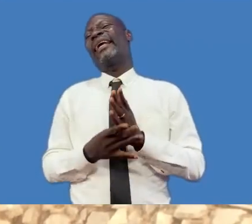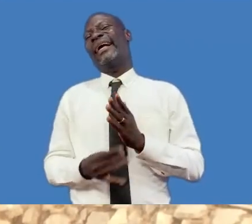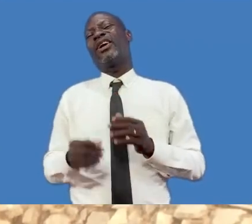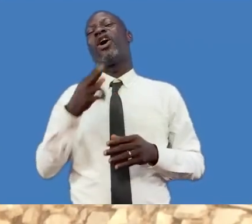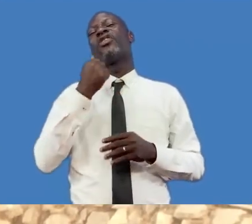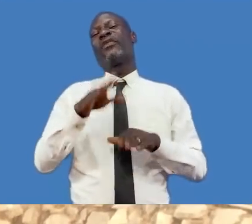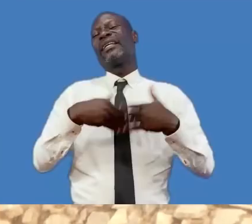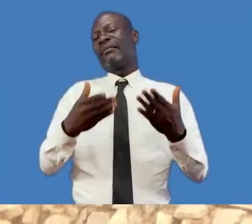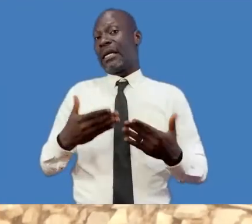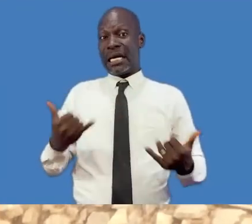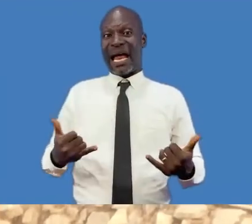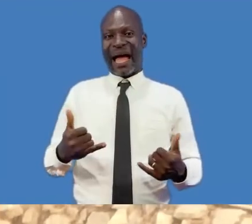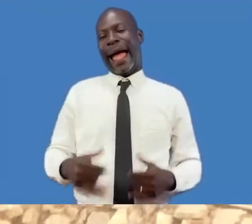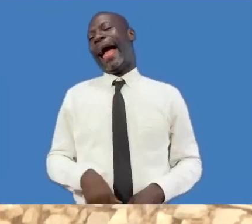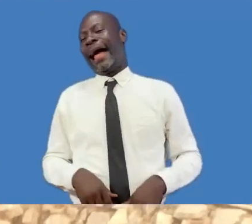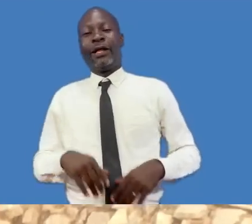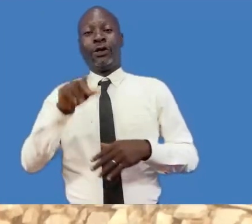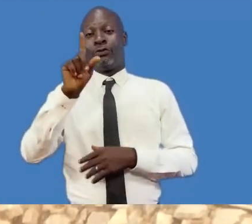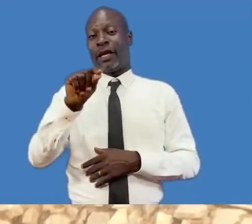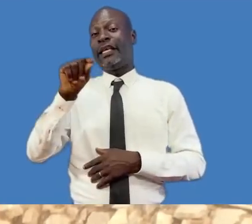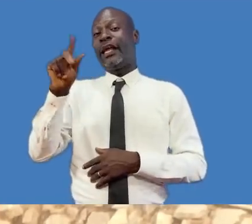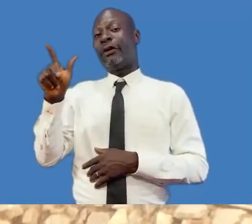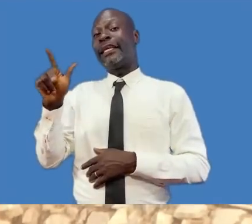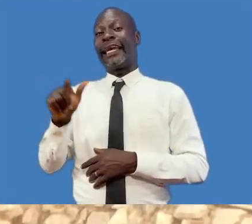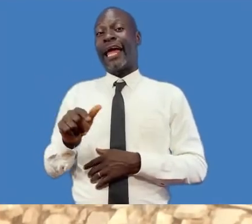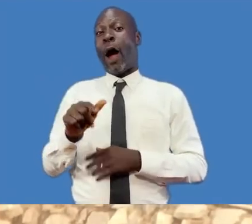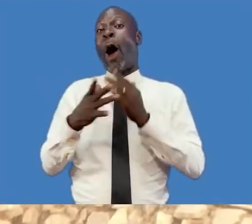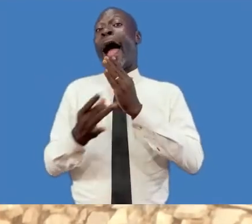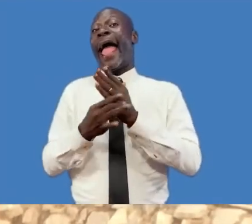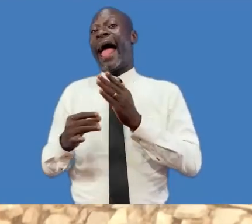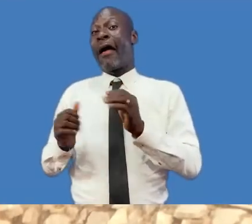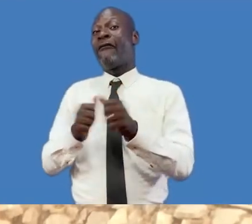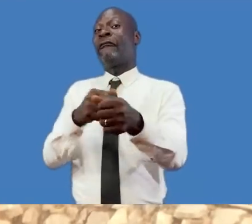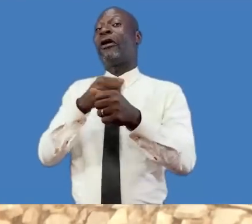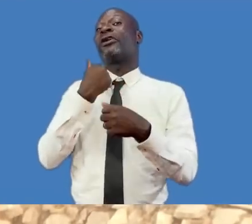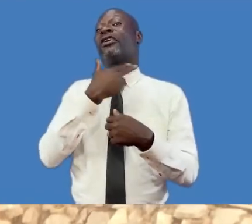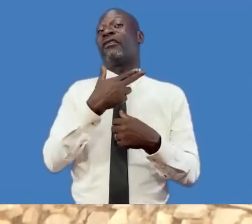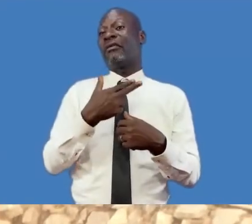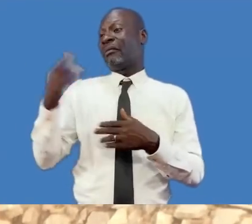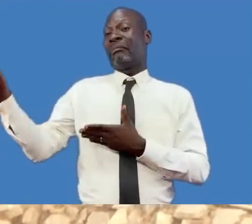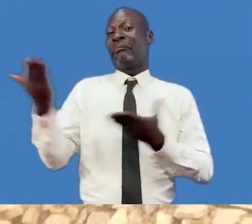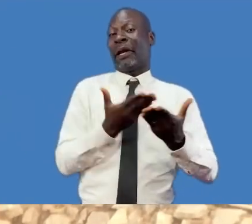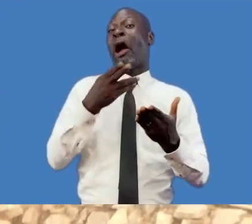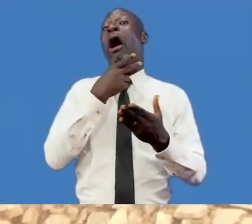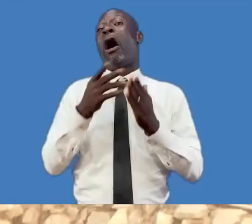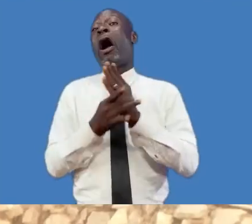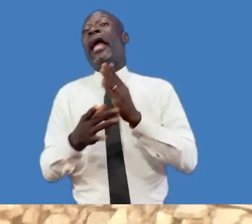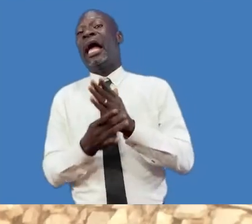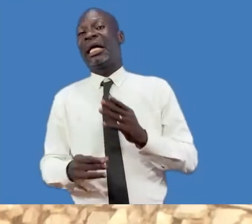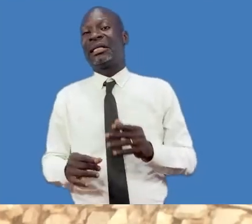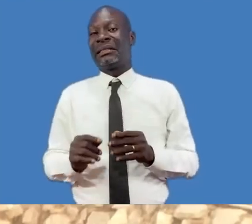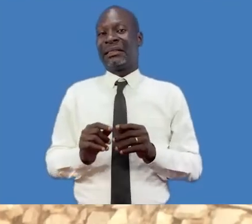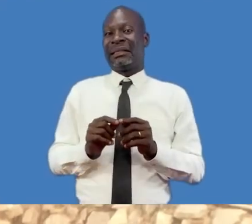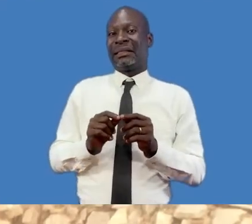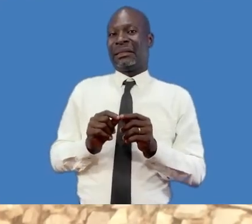Saa naadaa no, sɛ atwam o, yɛduru 2023 wode atena hɔ neɛnsa so anka nkyɛ sɛ kɔfa wɔyɛ bra, kɔfa kando